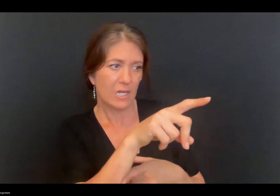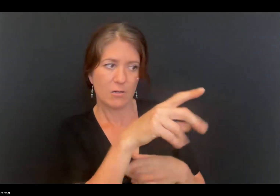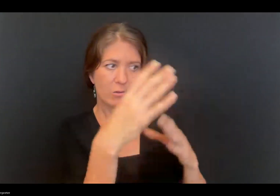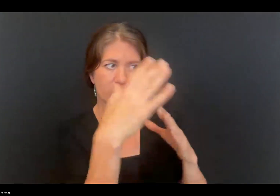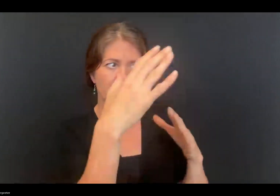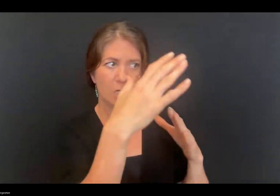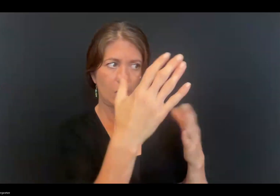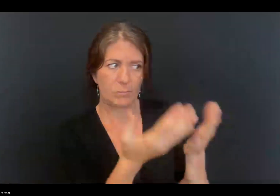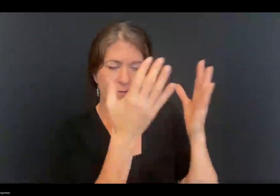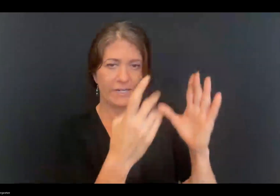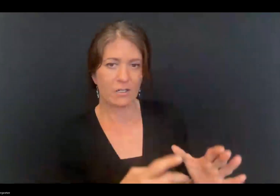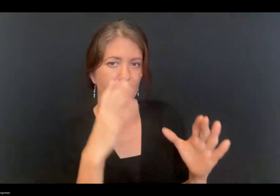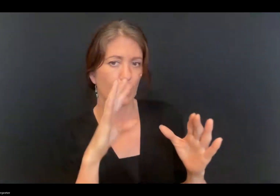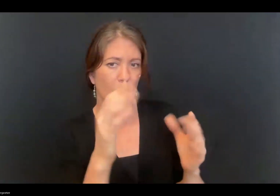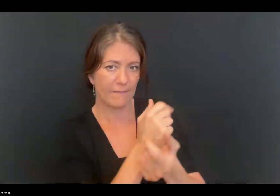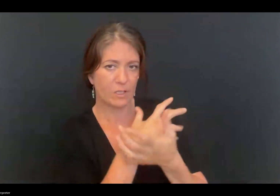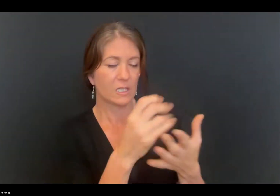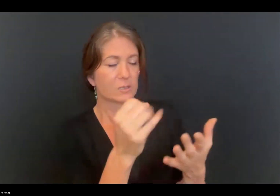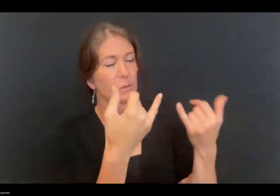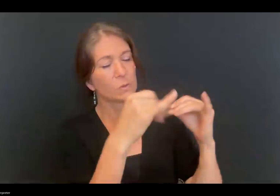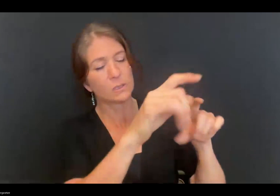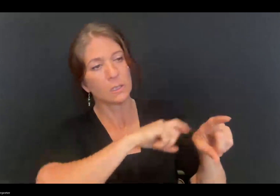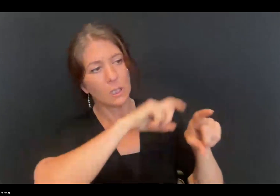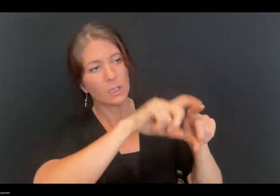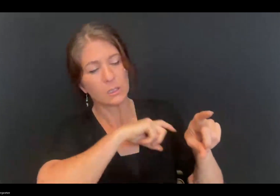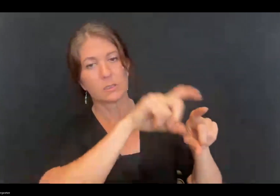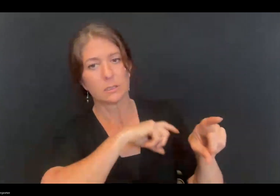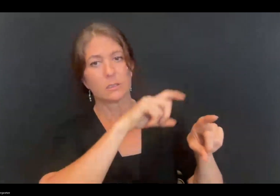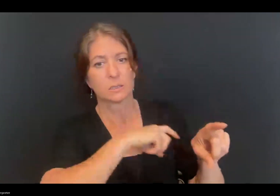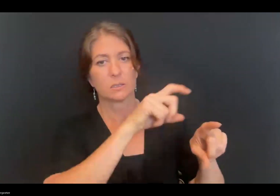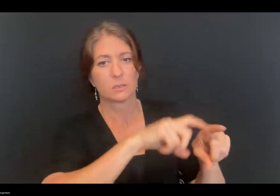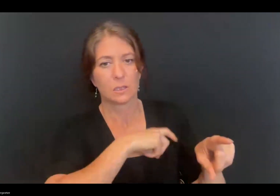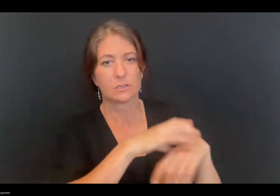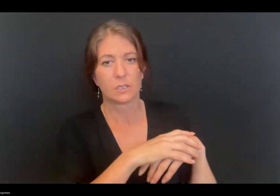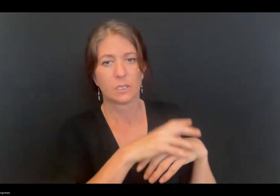everything. So we still get a lot of phone calls. So I did a referral on